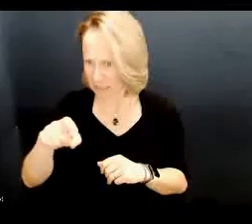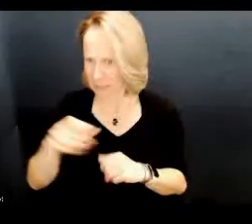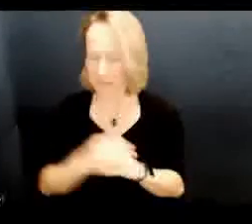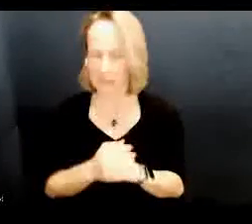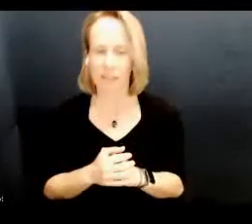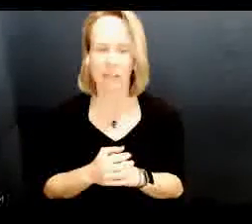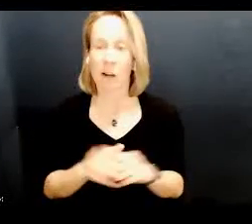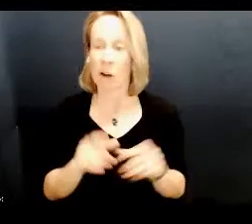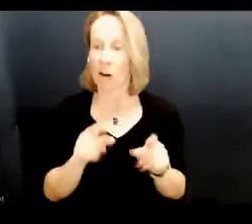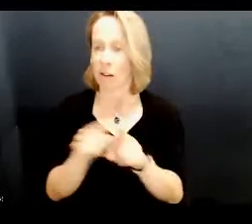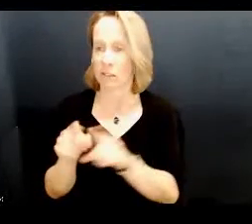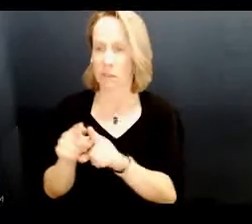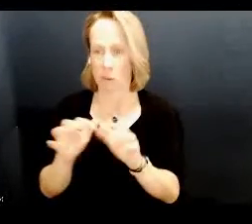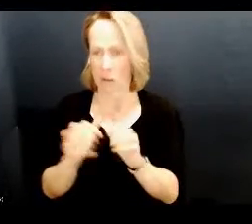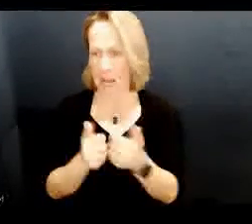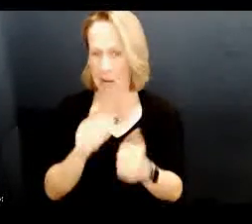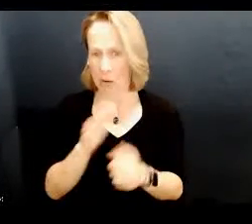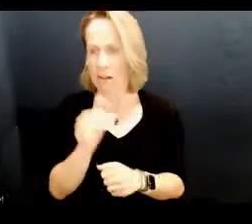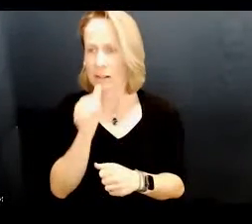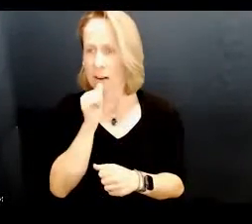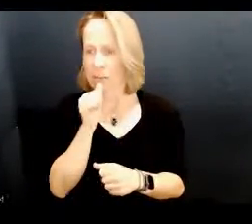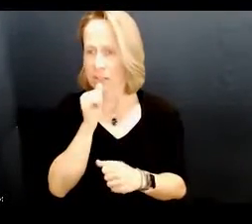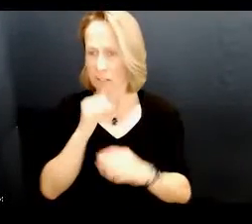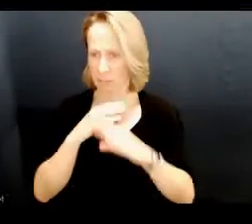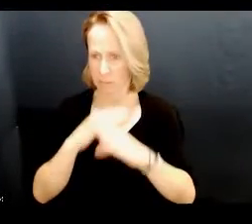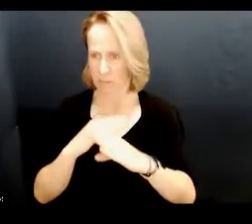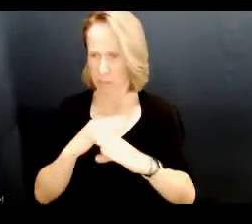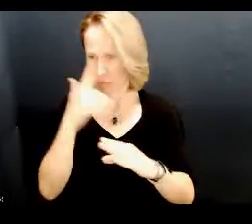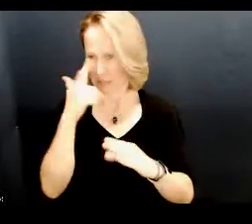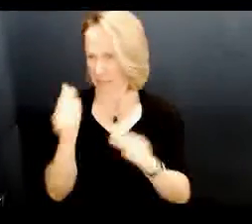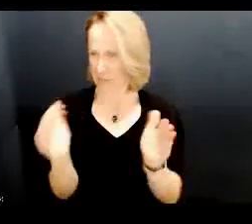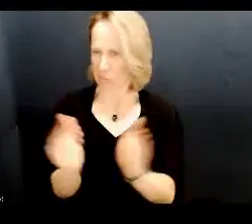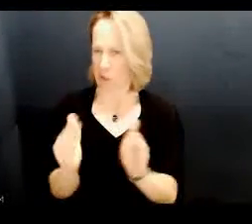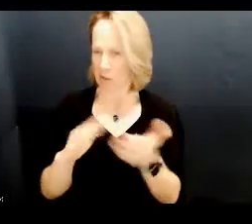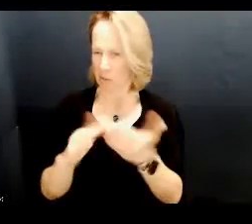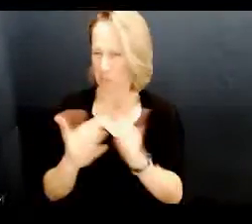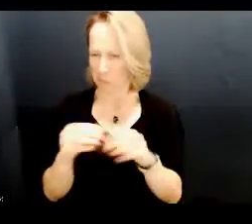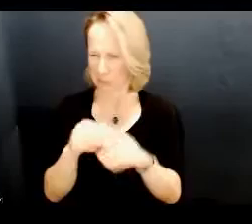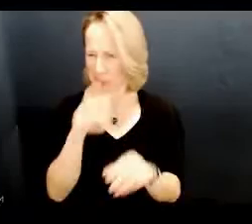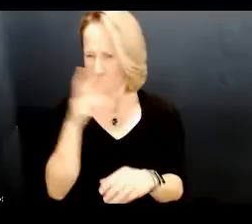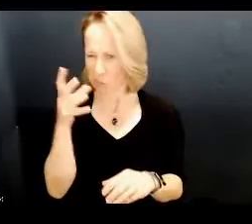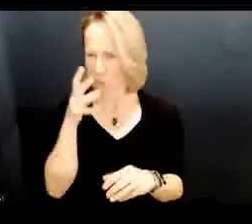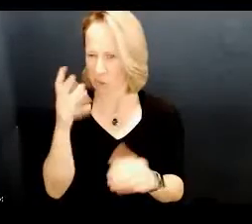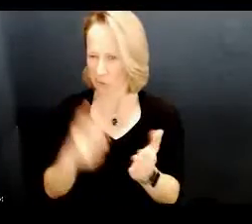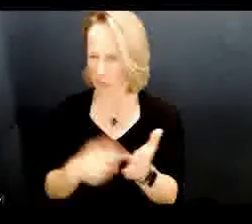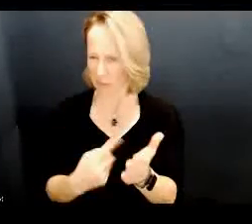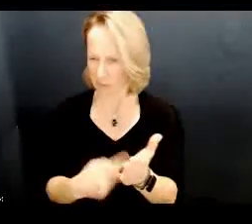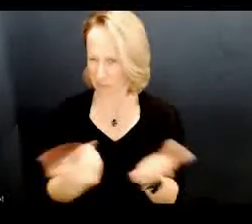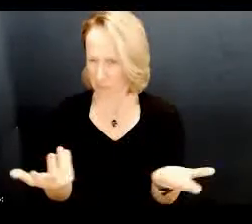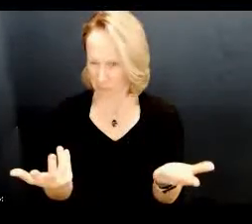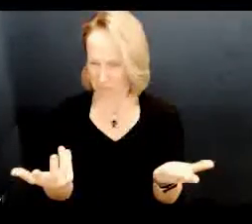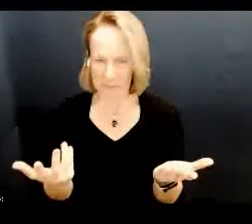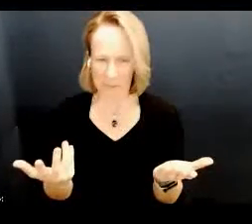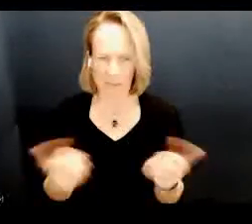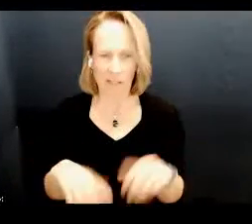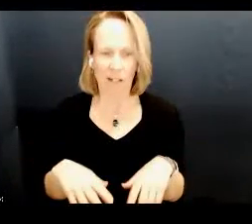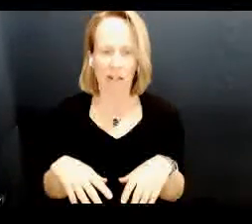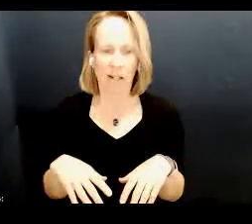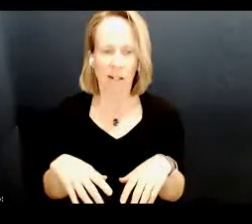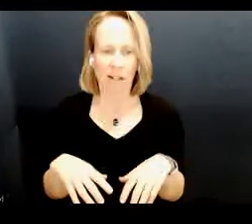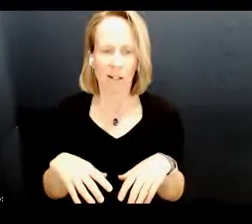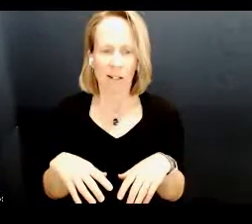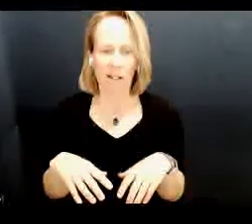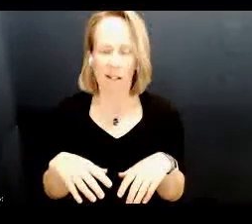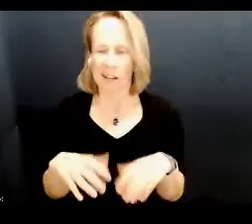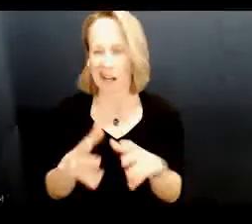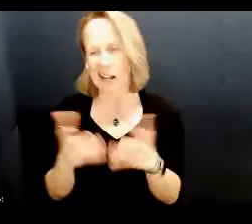being protected in the response given the small community? We know that in small communities, a lot of people know a